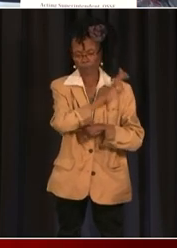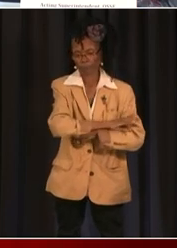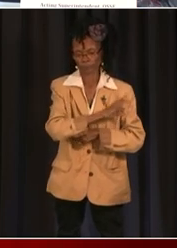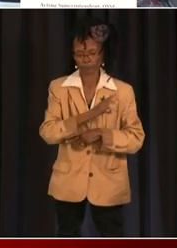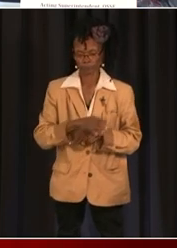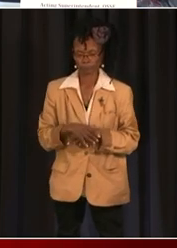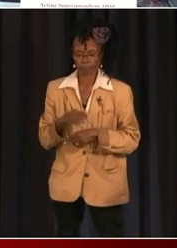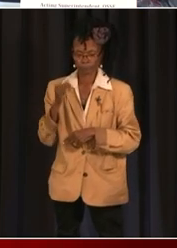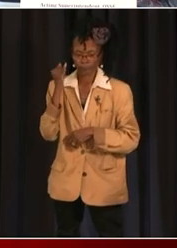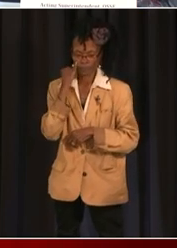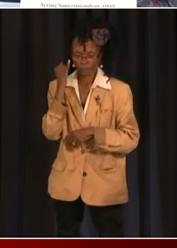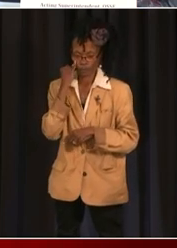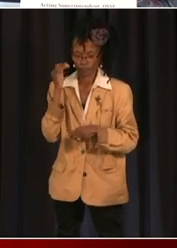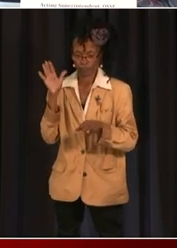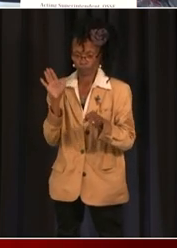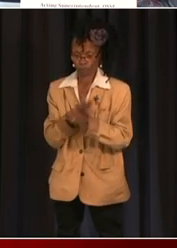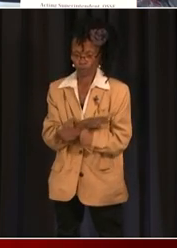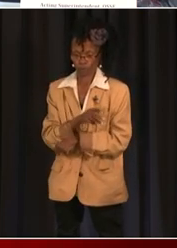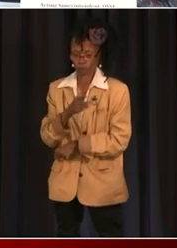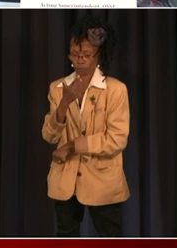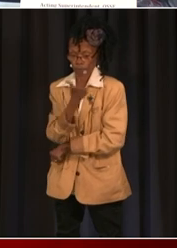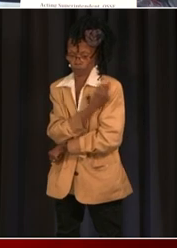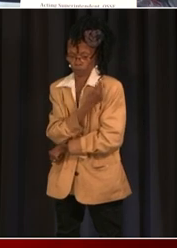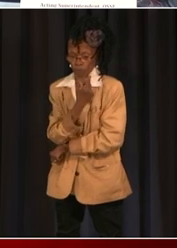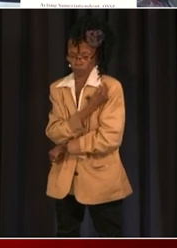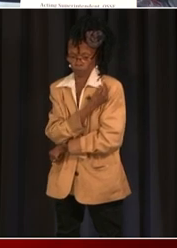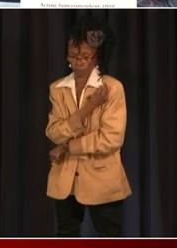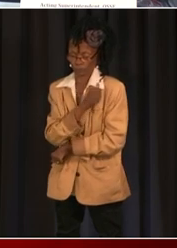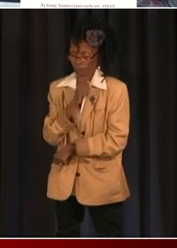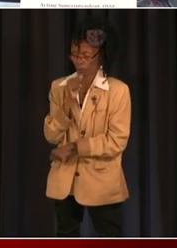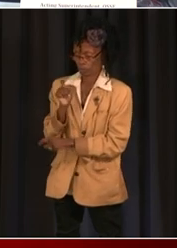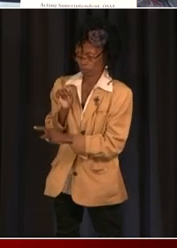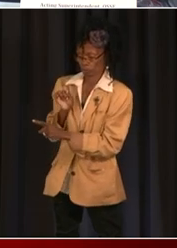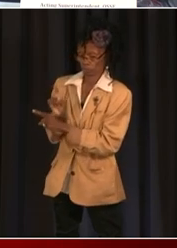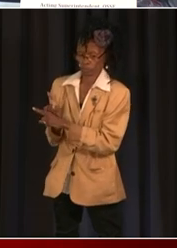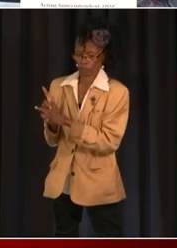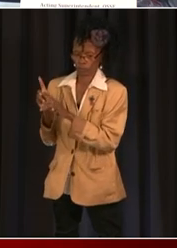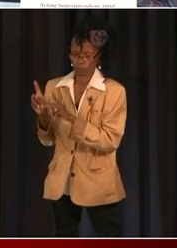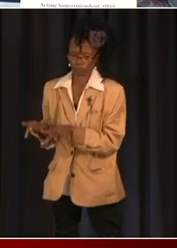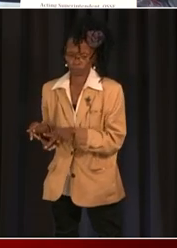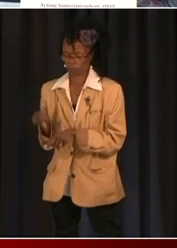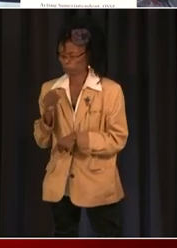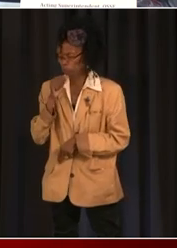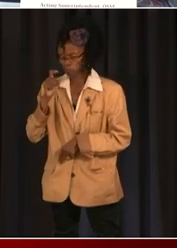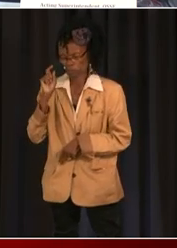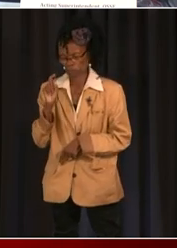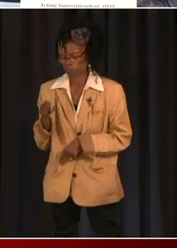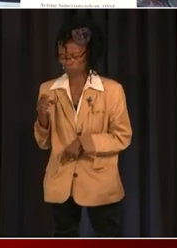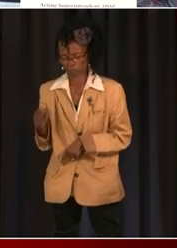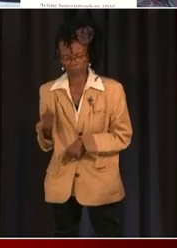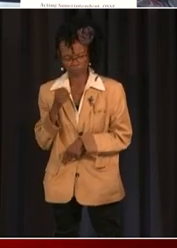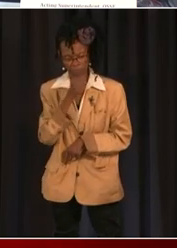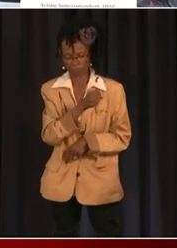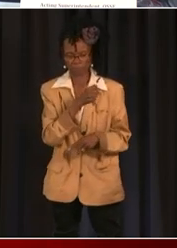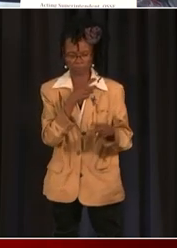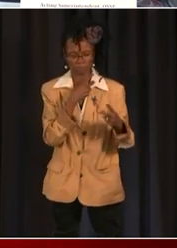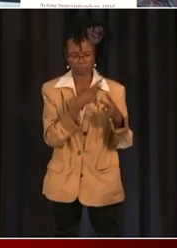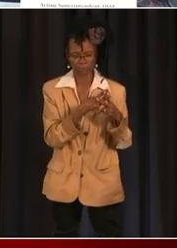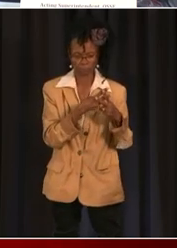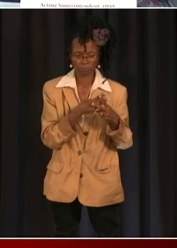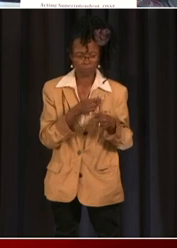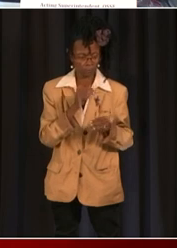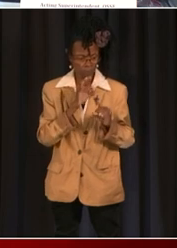who is positive for COVID-19 do not need to self-quarantine as long as they are asymptomatic. They